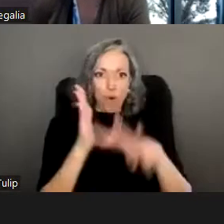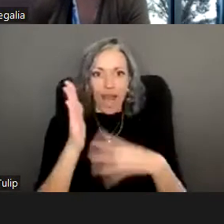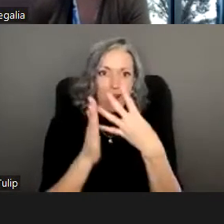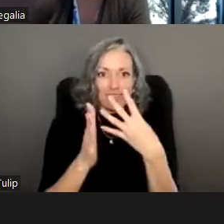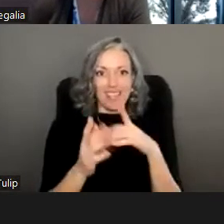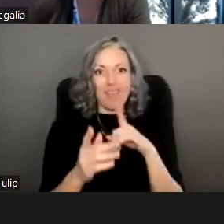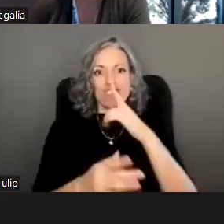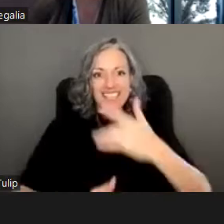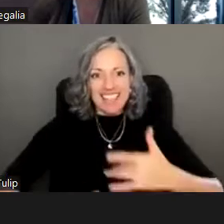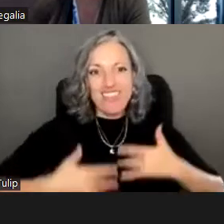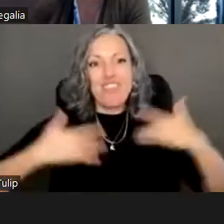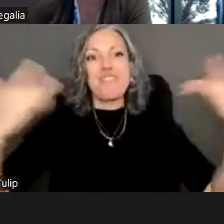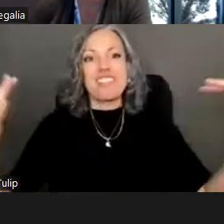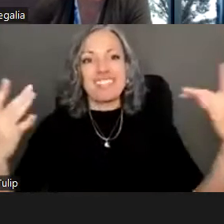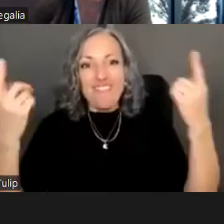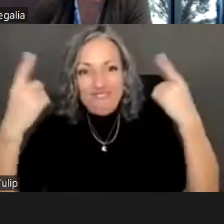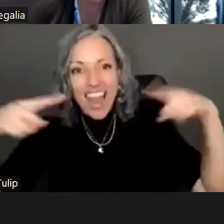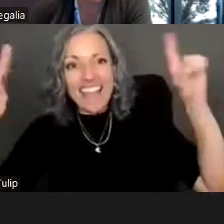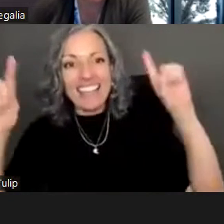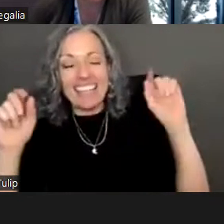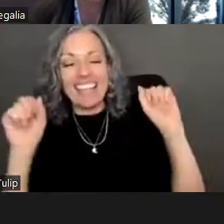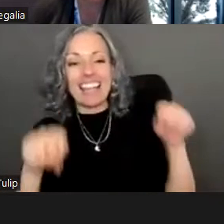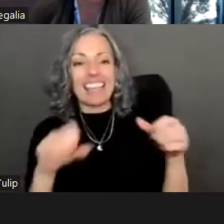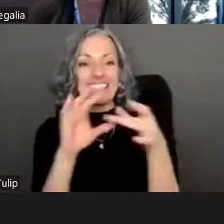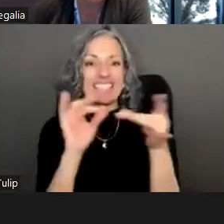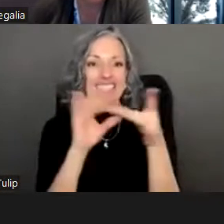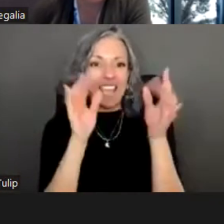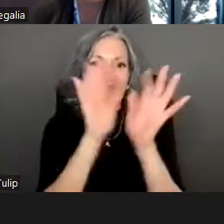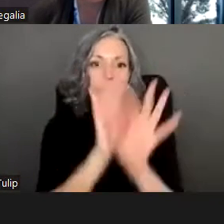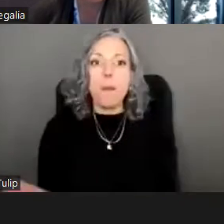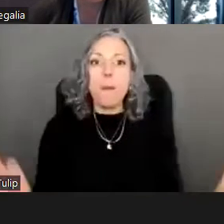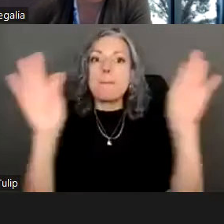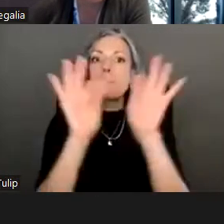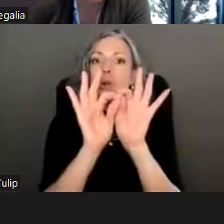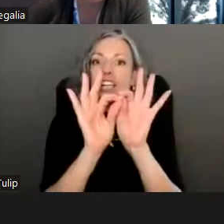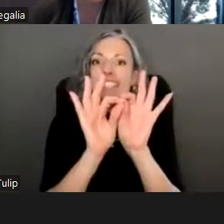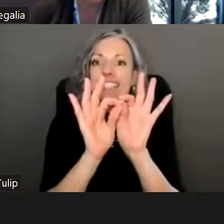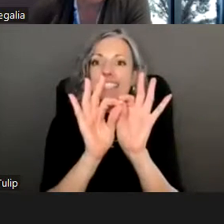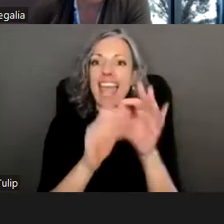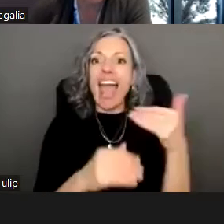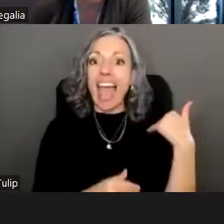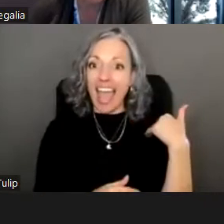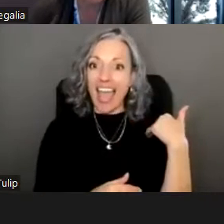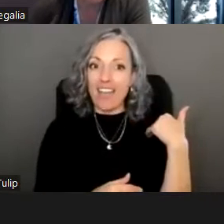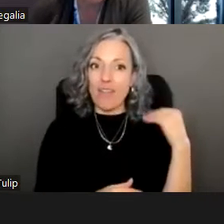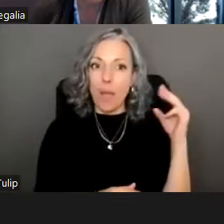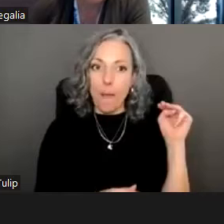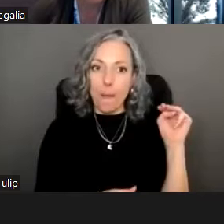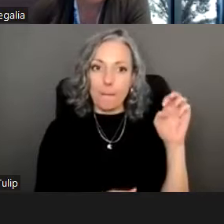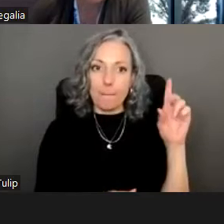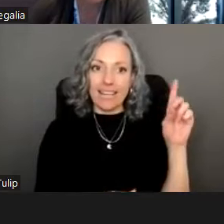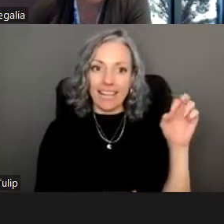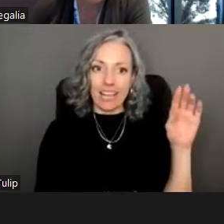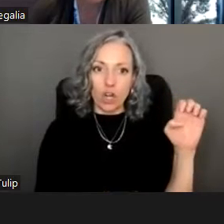so glad that Dr. Galy mentioned about the importance of, having Medicare involved